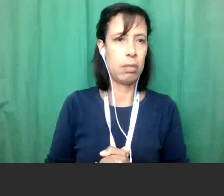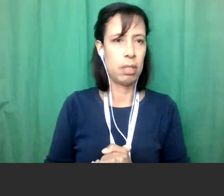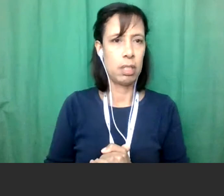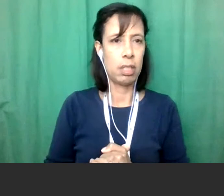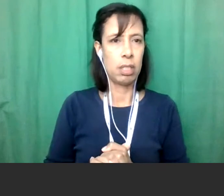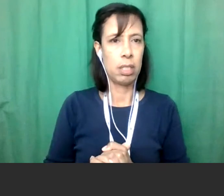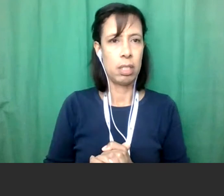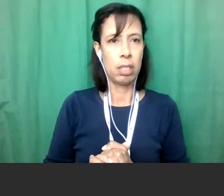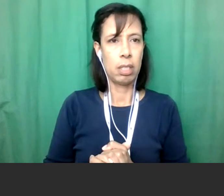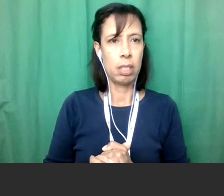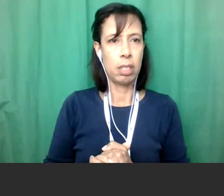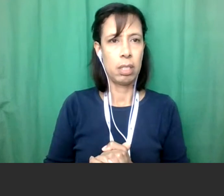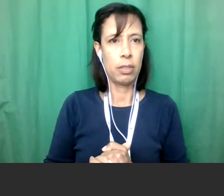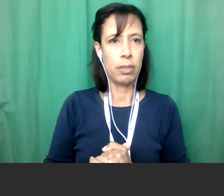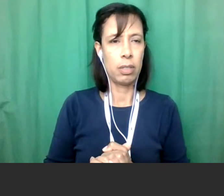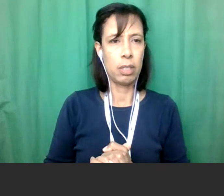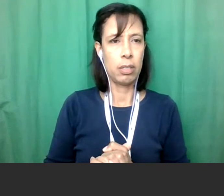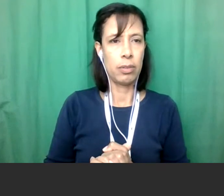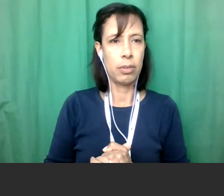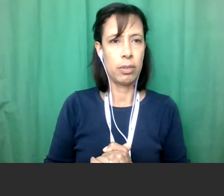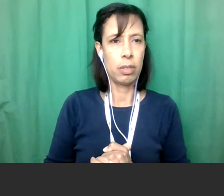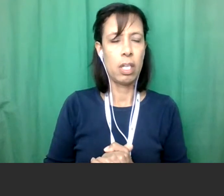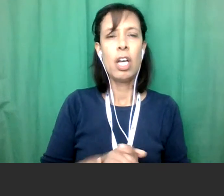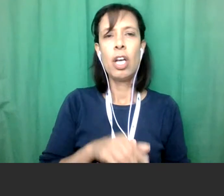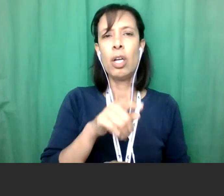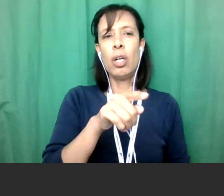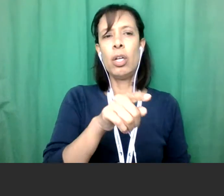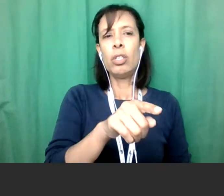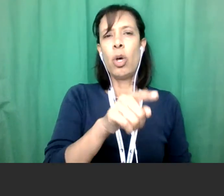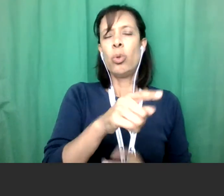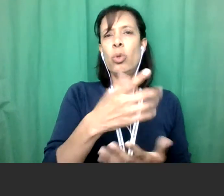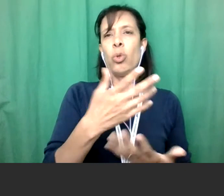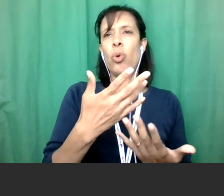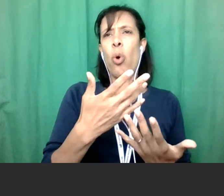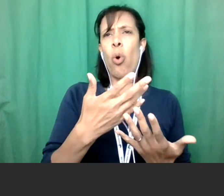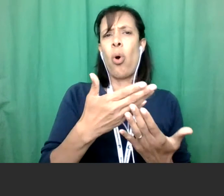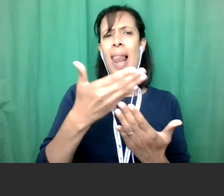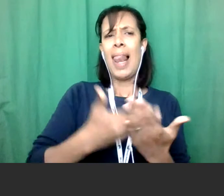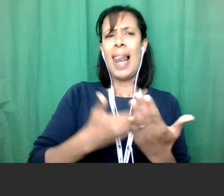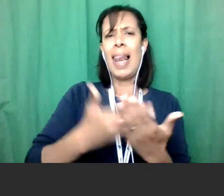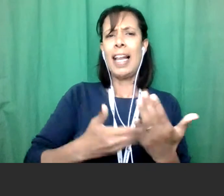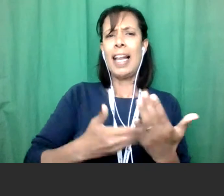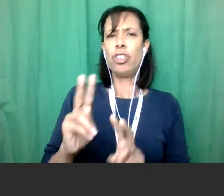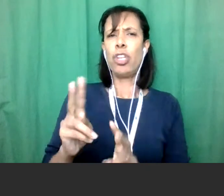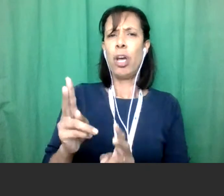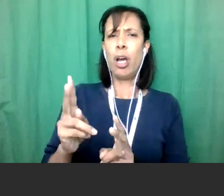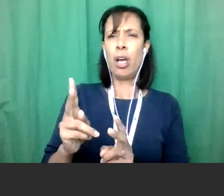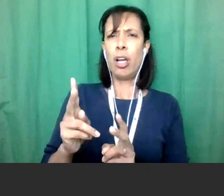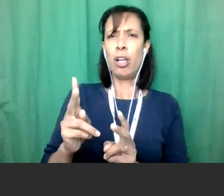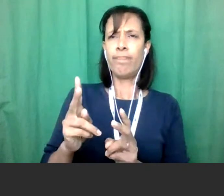your of journal articles in your literature review. So I've just seen there's only 2 people that can't access that.